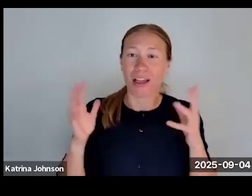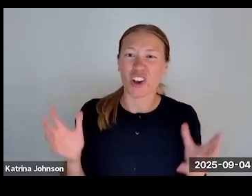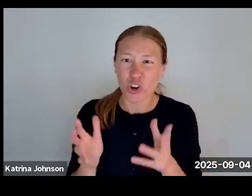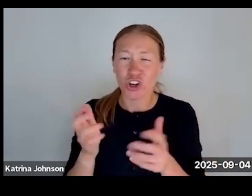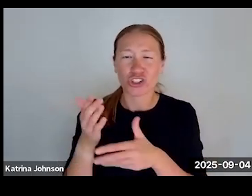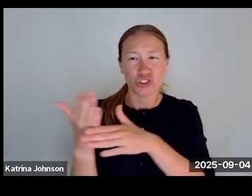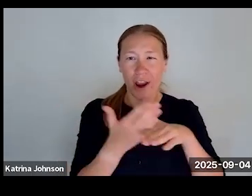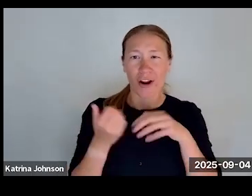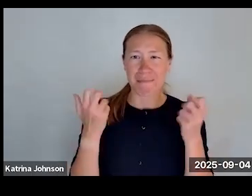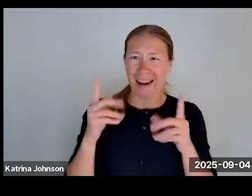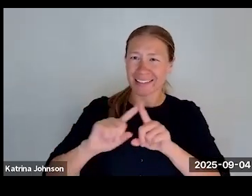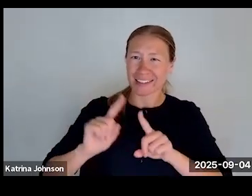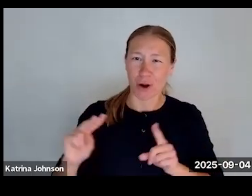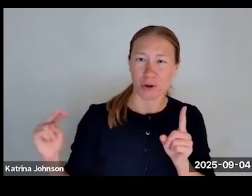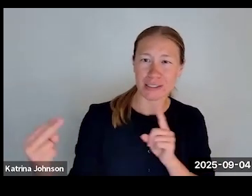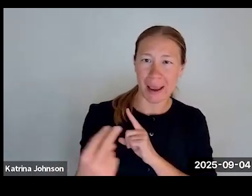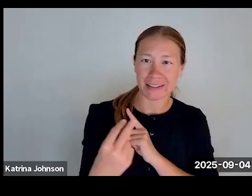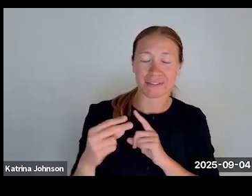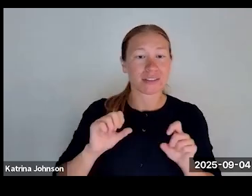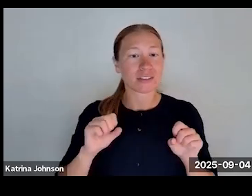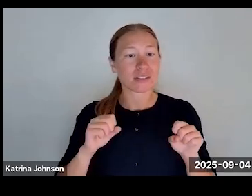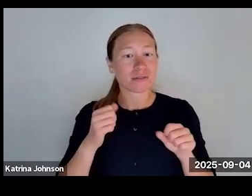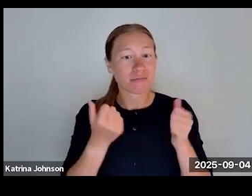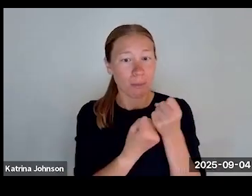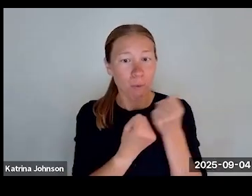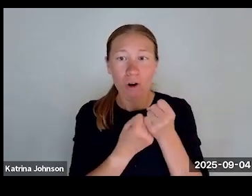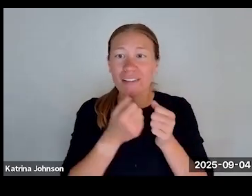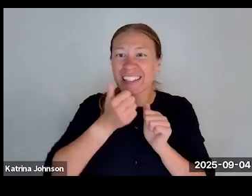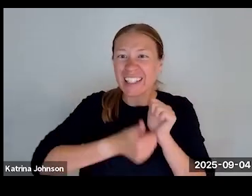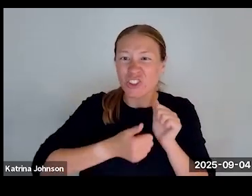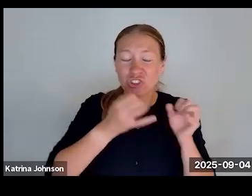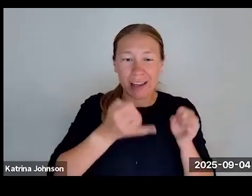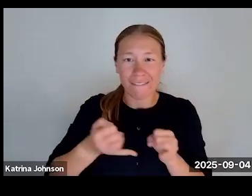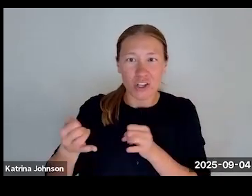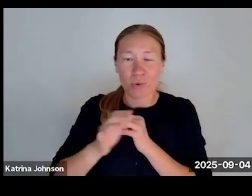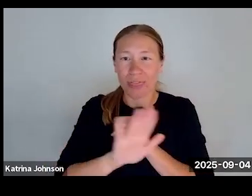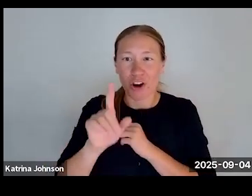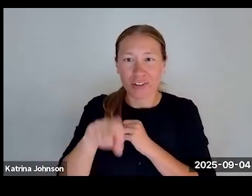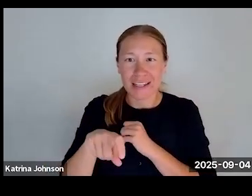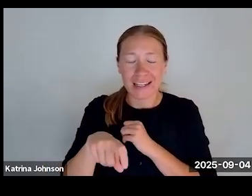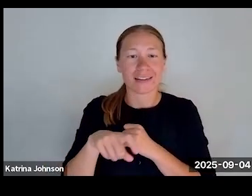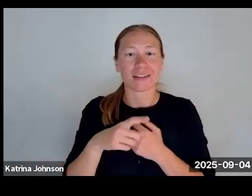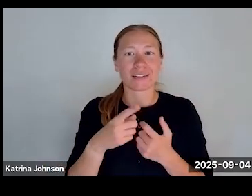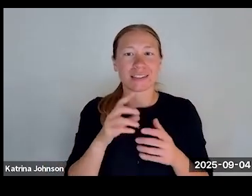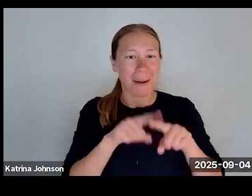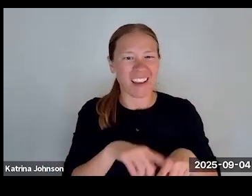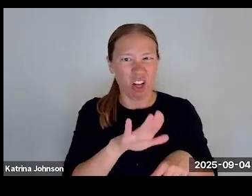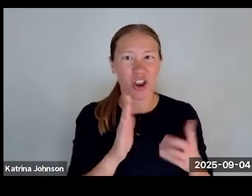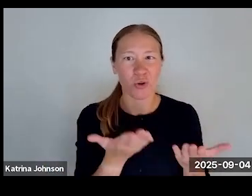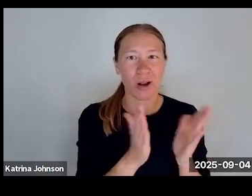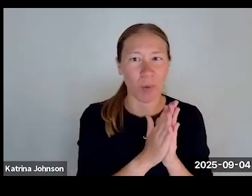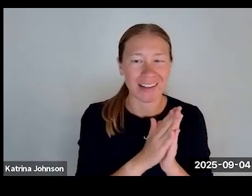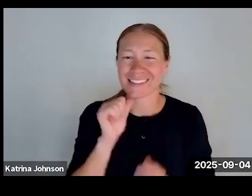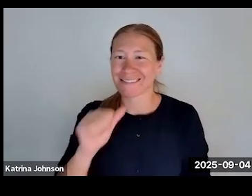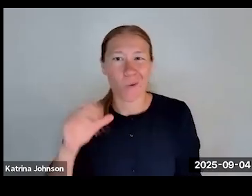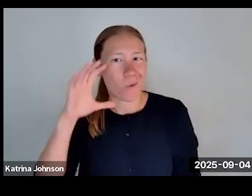perspectives. Support each individual's need based on their actual requests and not assumptions. Be